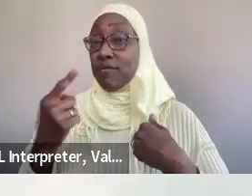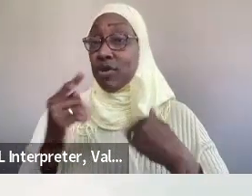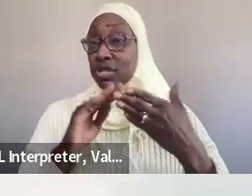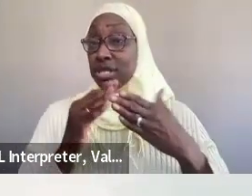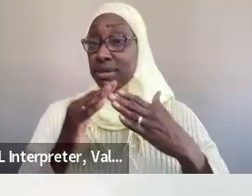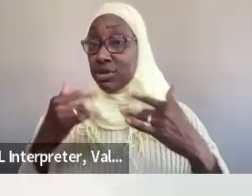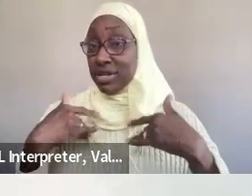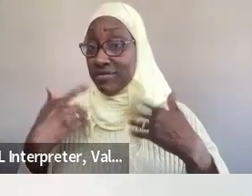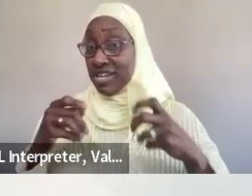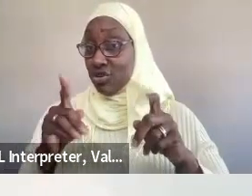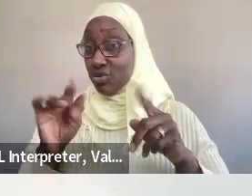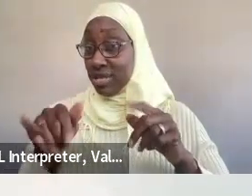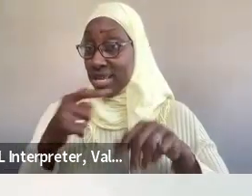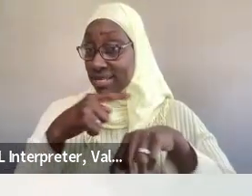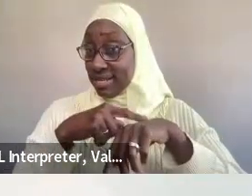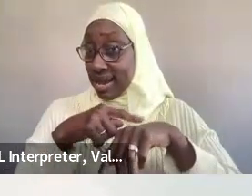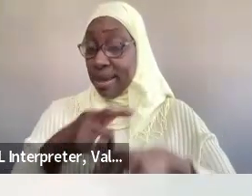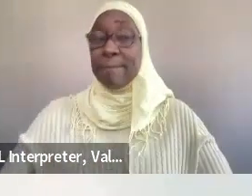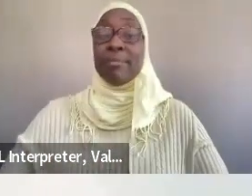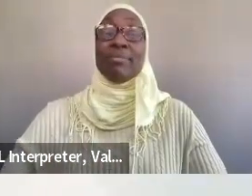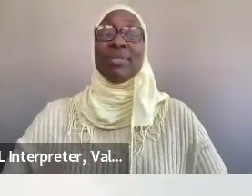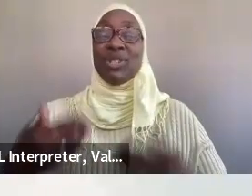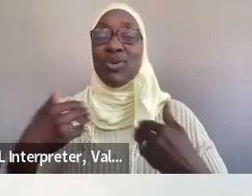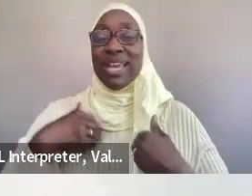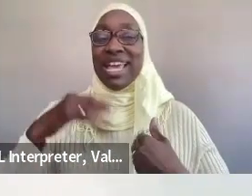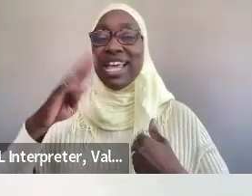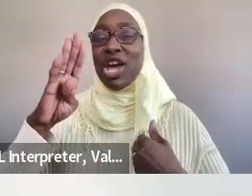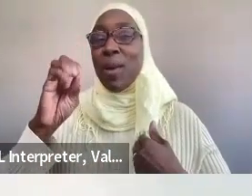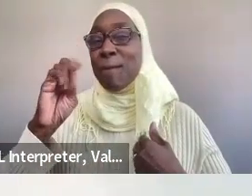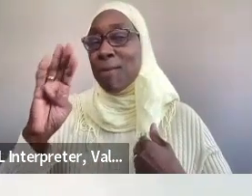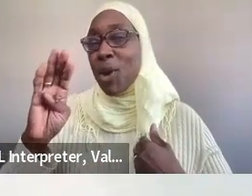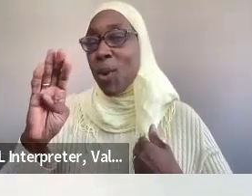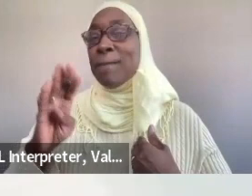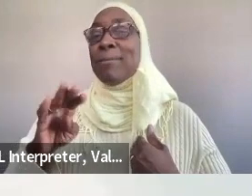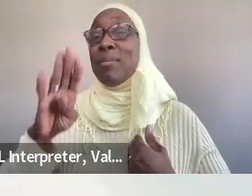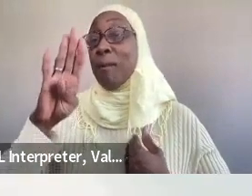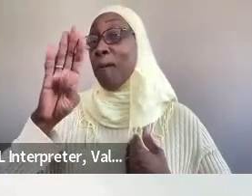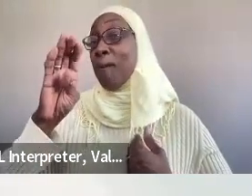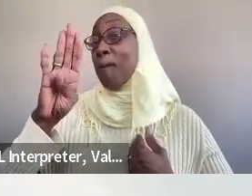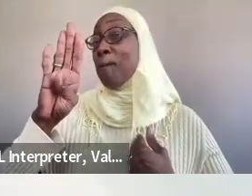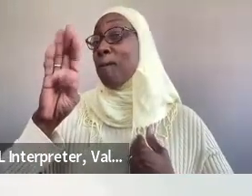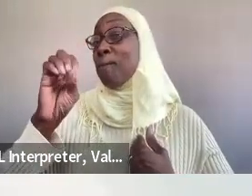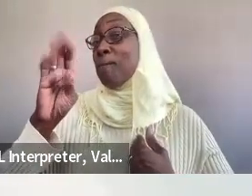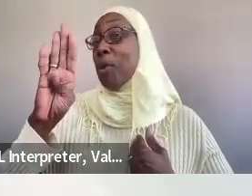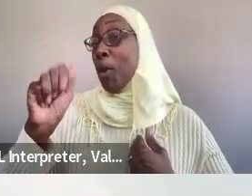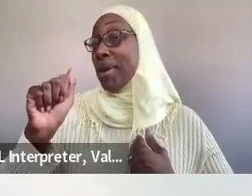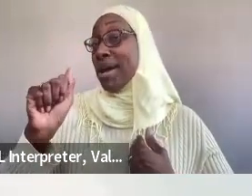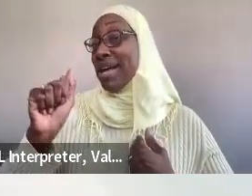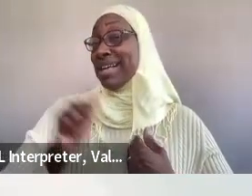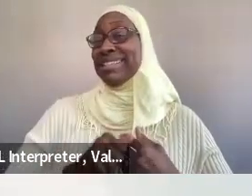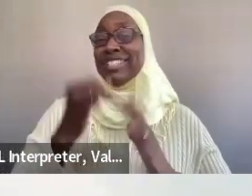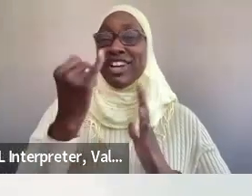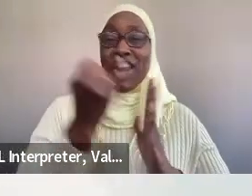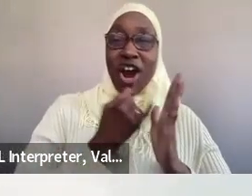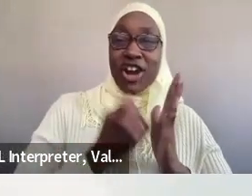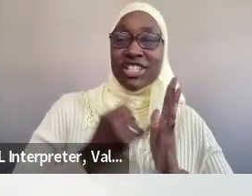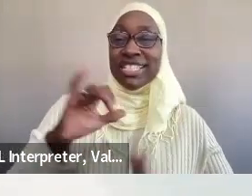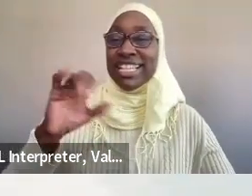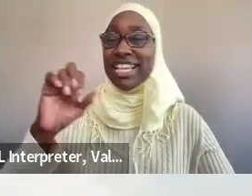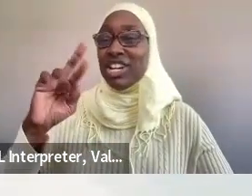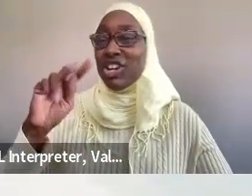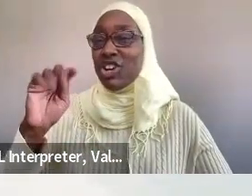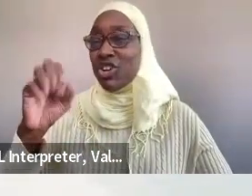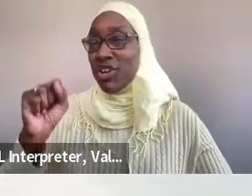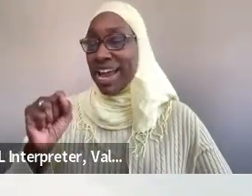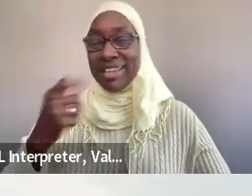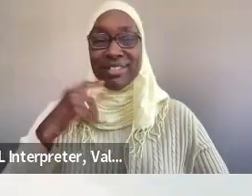during that time. So we had a boba and arts and crafts night, which was very fun. We made some disability zines. We did friendship